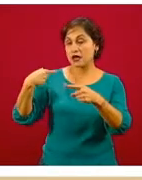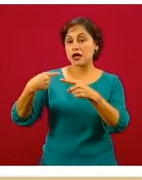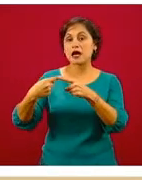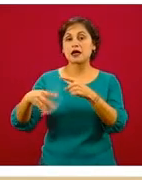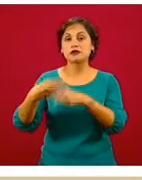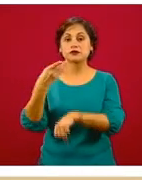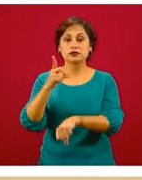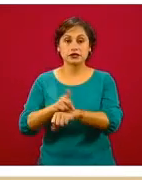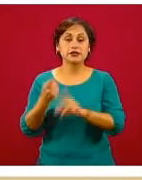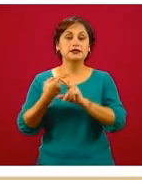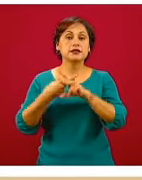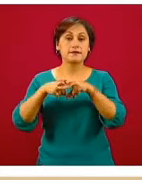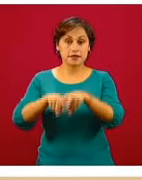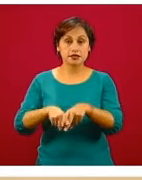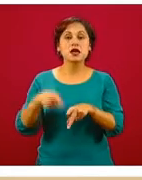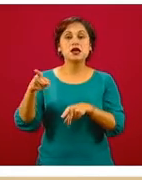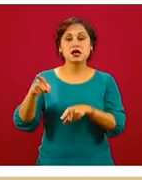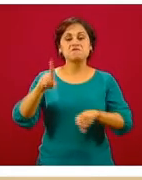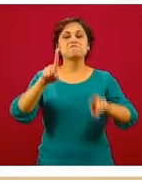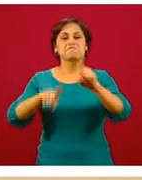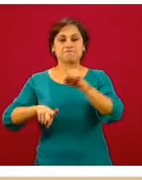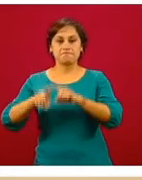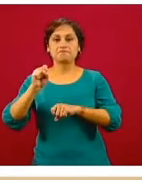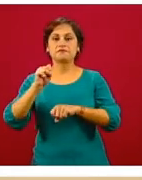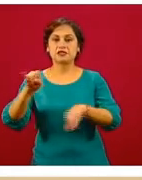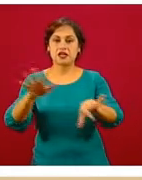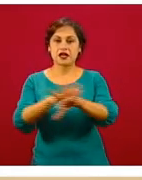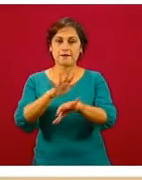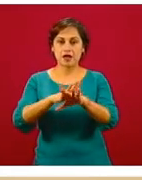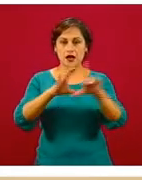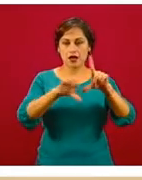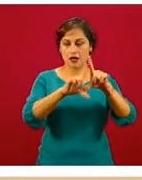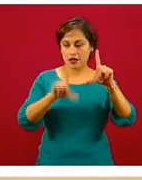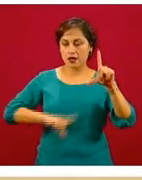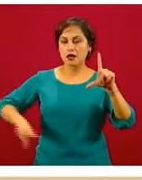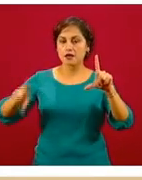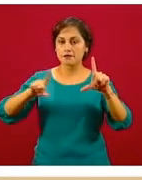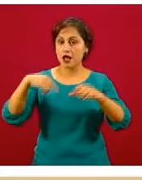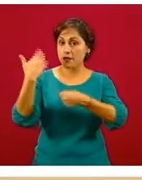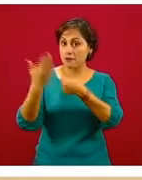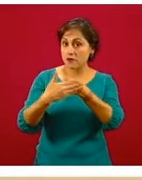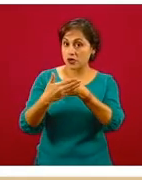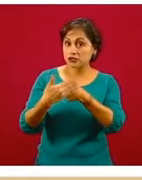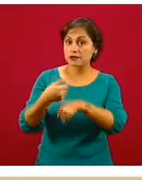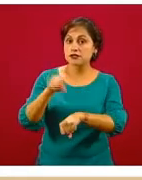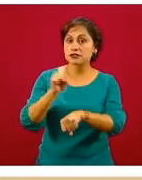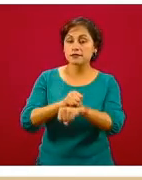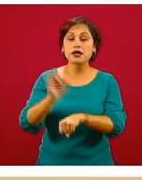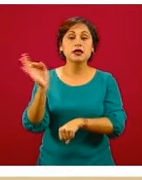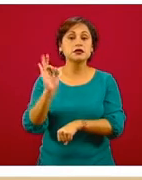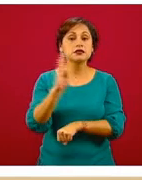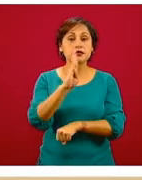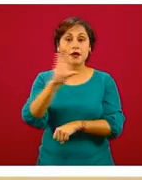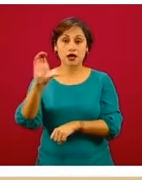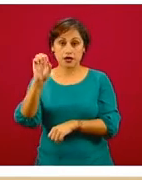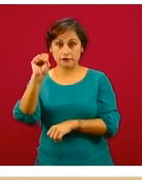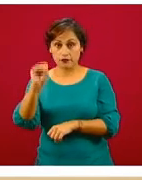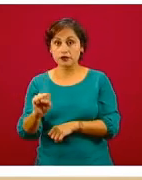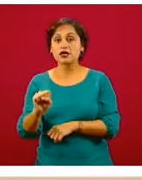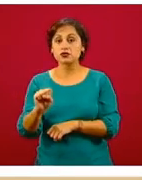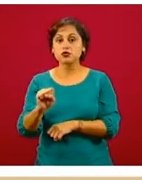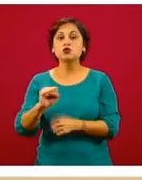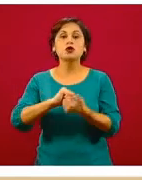11,105 confirmed active cases. And we'll see in the next couple of weeks how some states